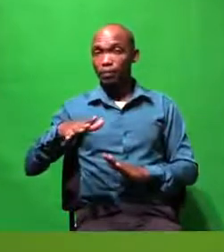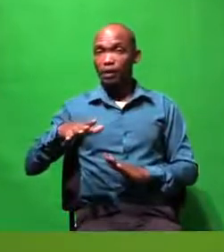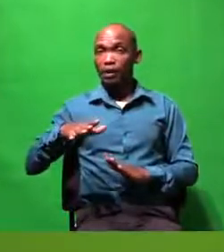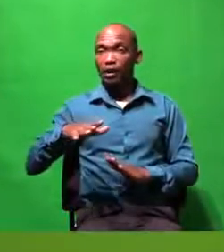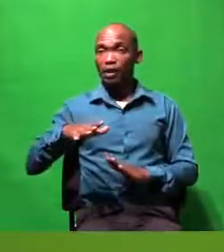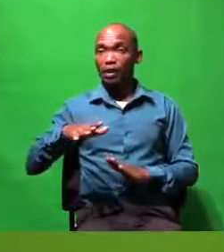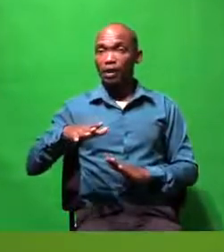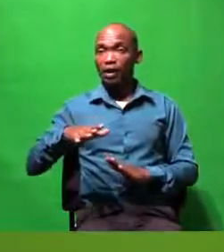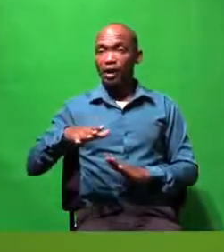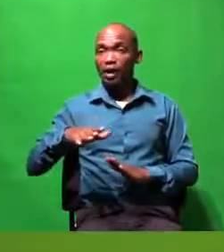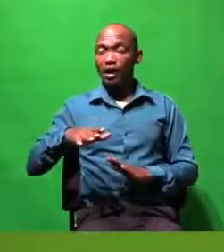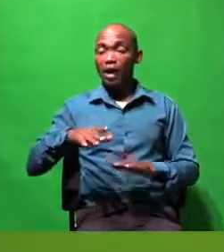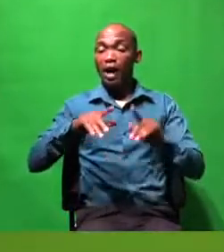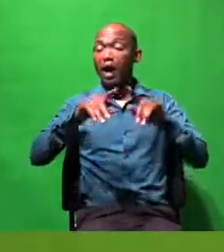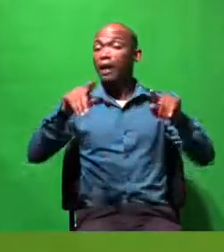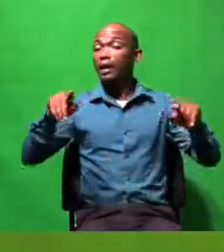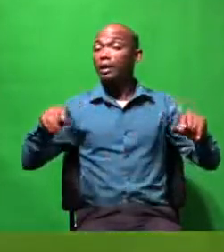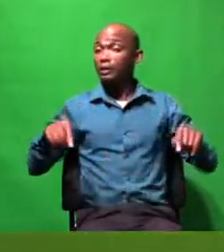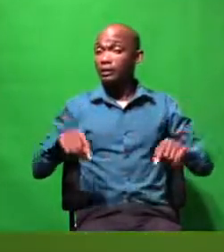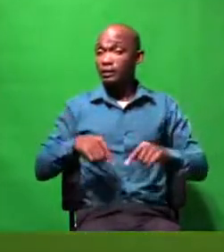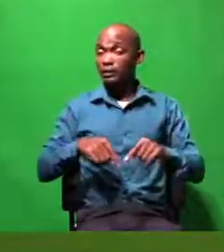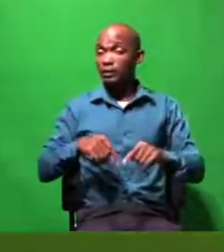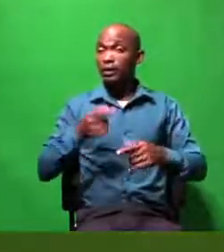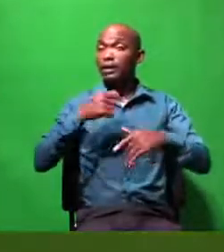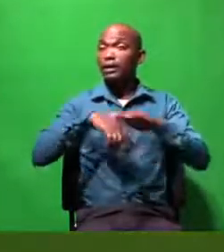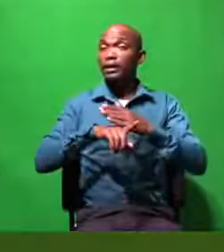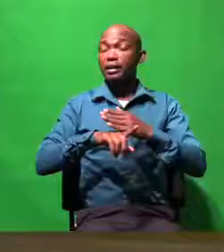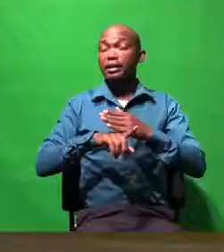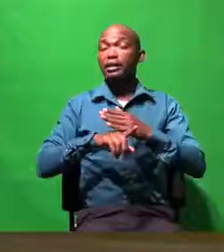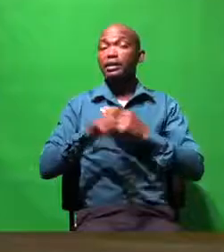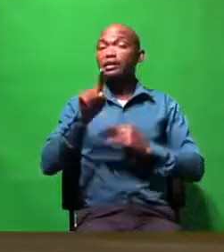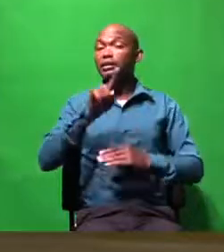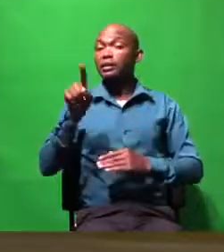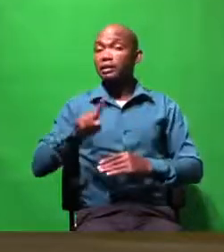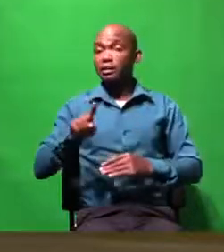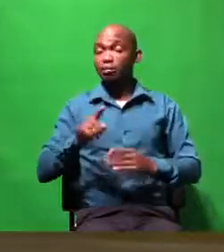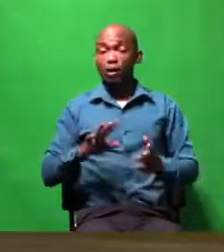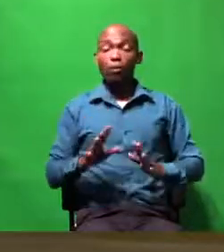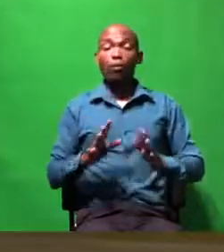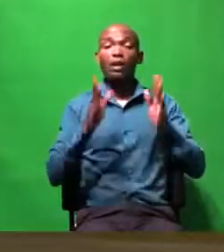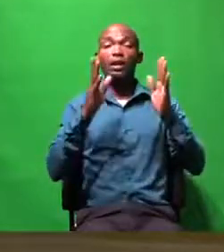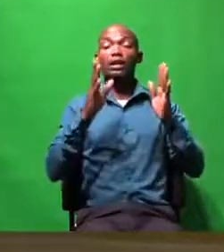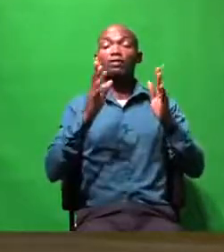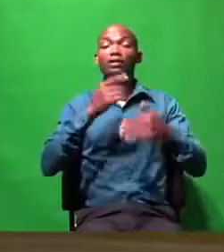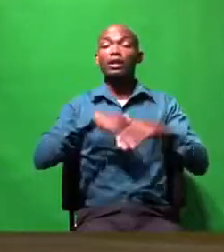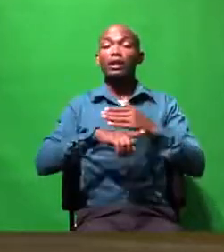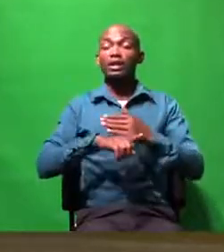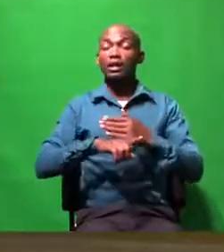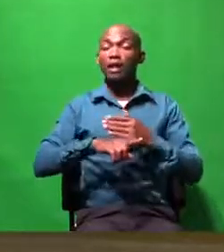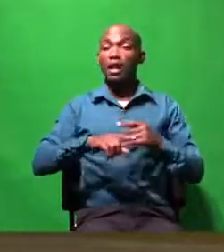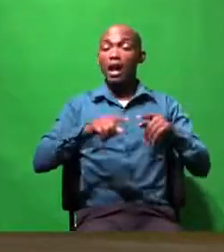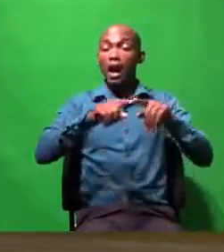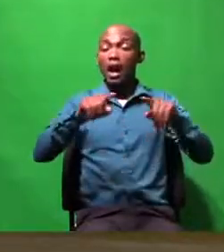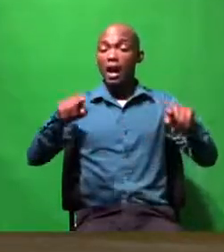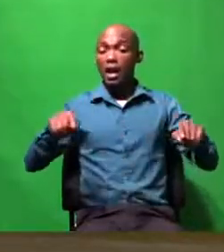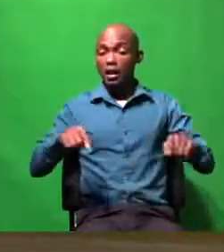islands. Oceanic islands. As Zanzibar, we live in islands. So these islands is a part of land